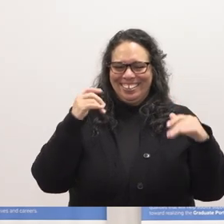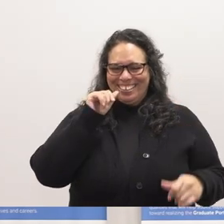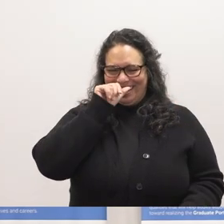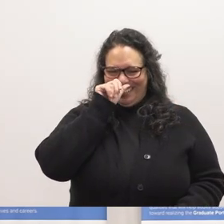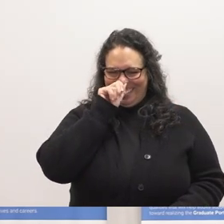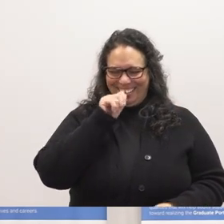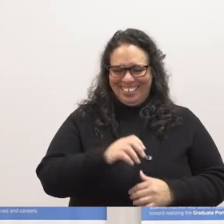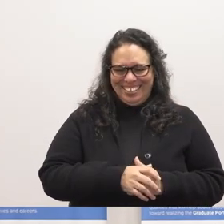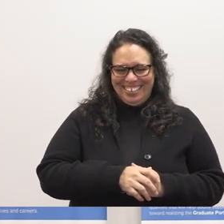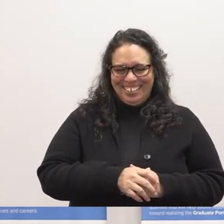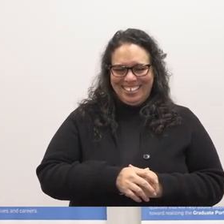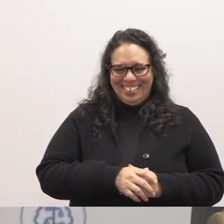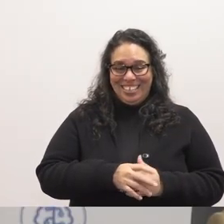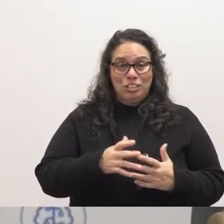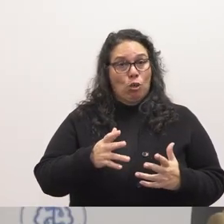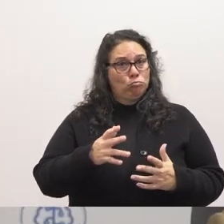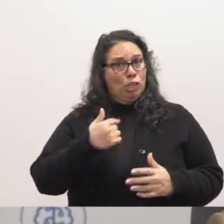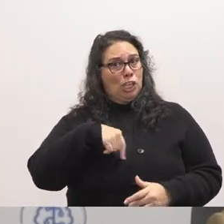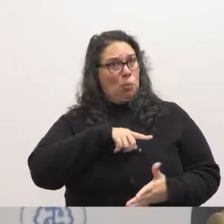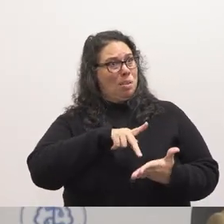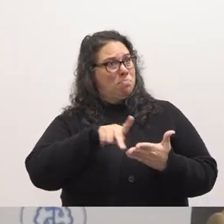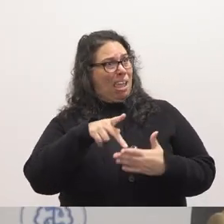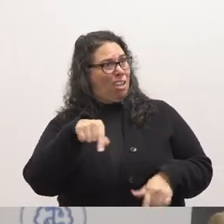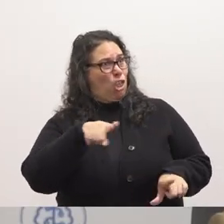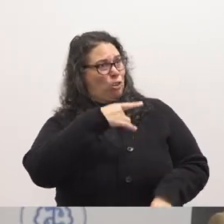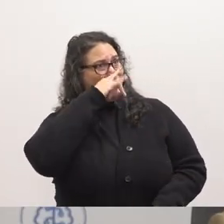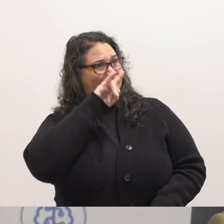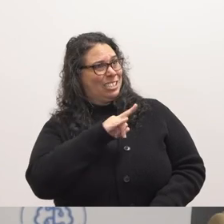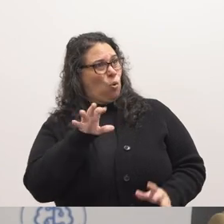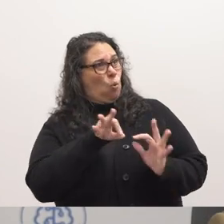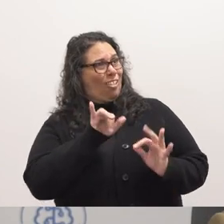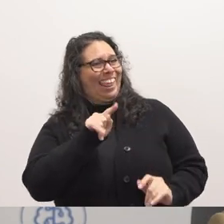Well, I don't know how much we paid those kids, but it was well worth it.